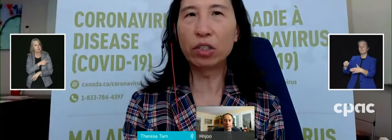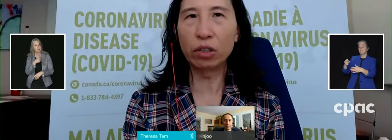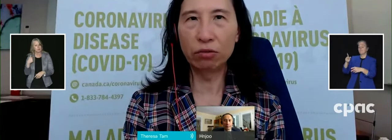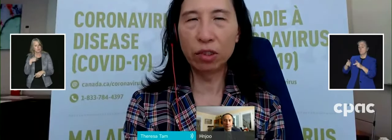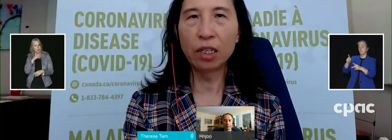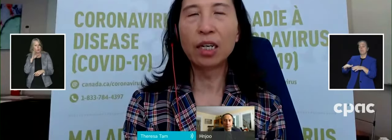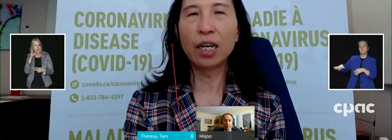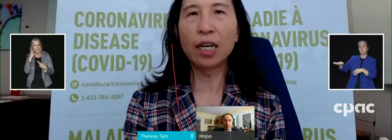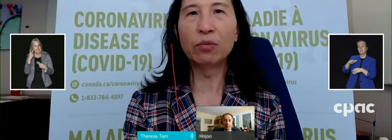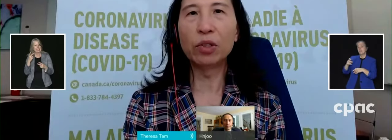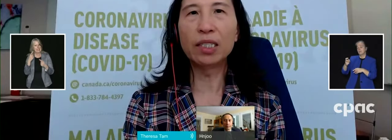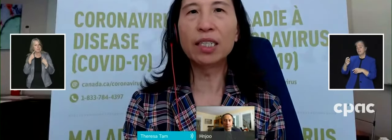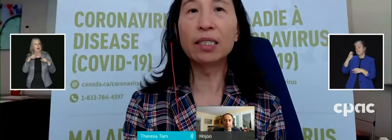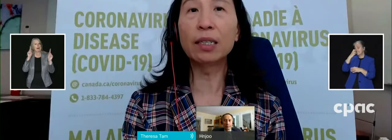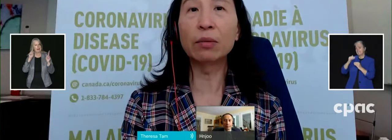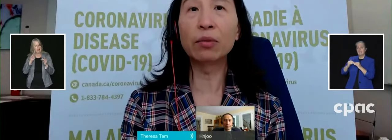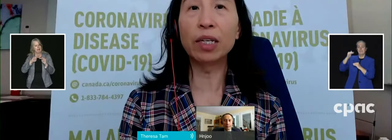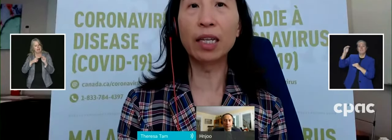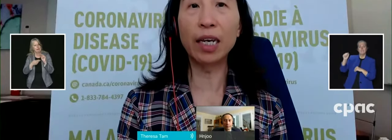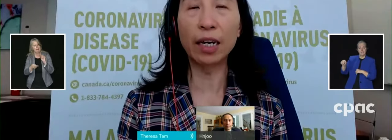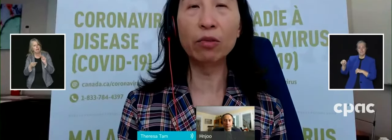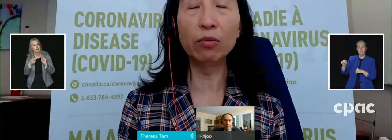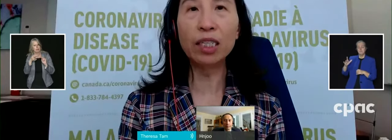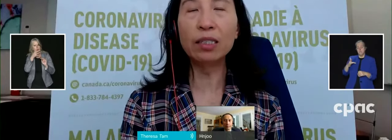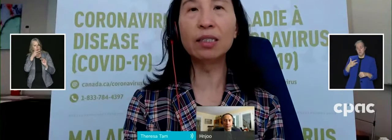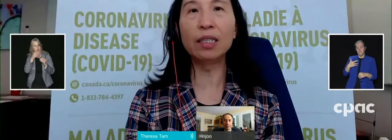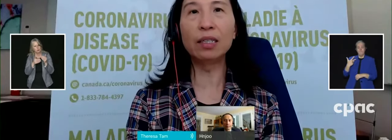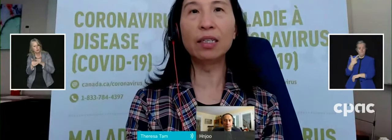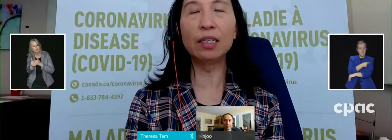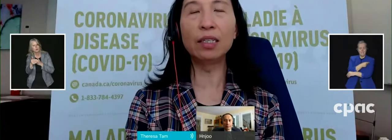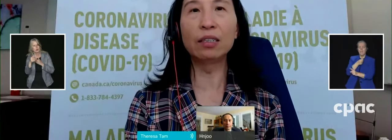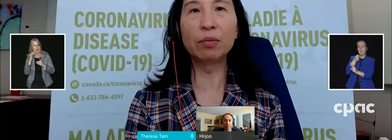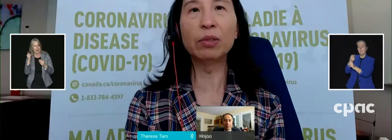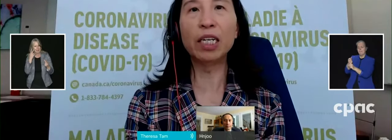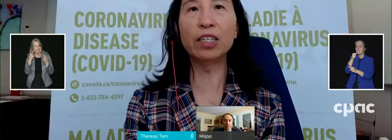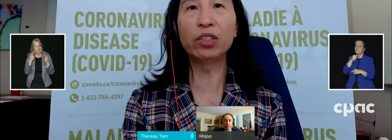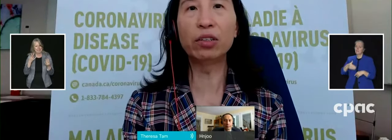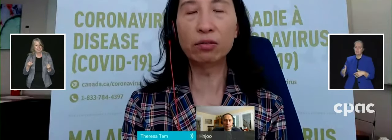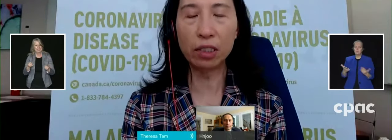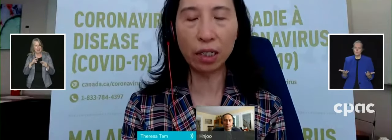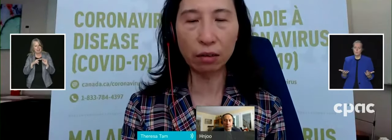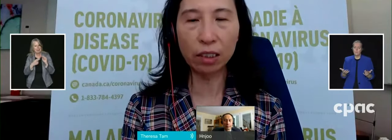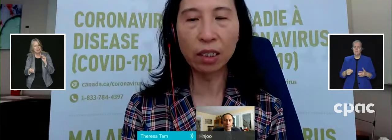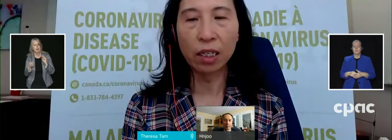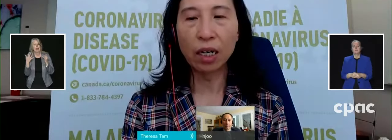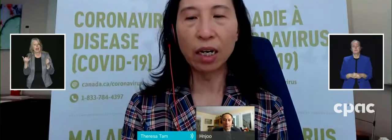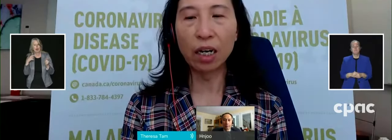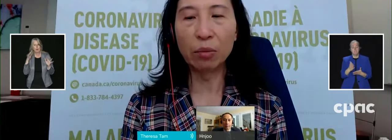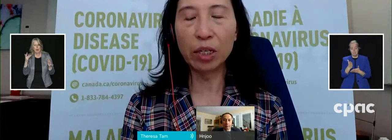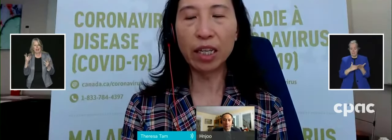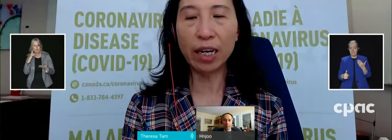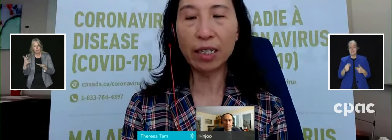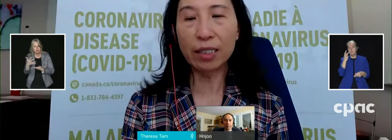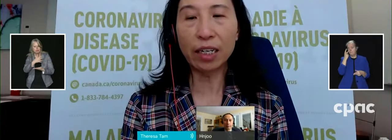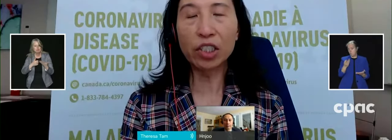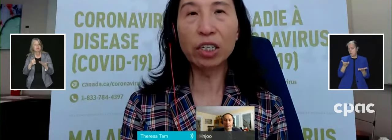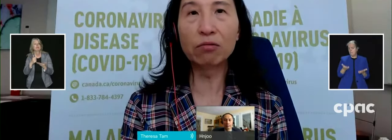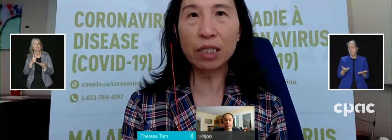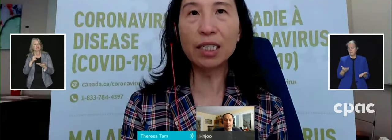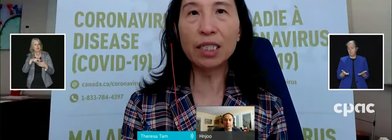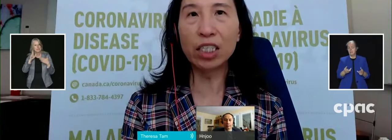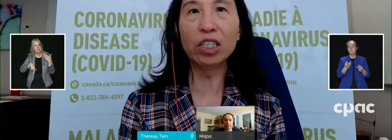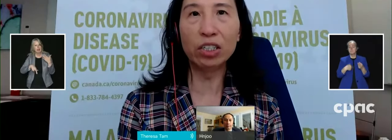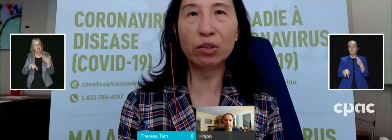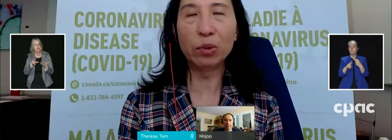quite soon. And we're seeing some of that now. We need to see the sort of publication of the results. But that is actually